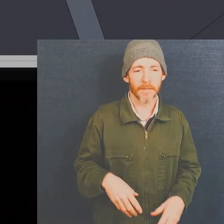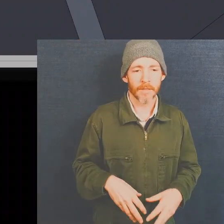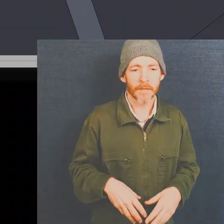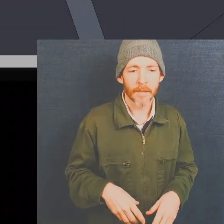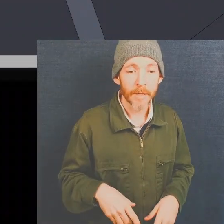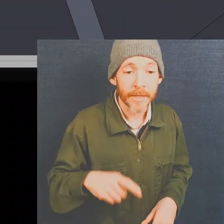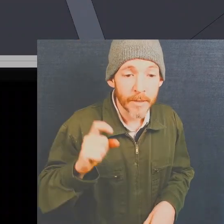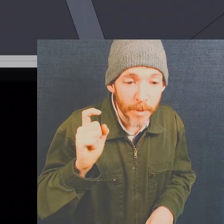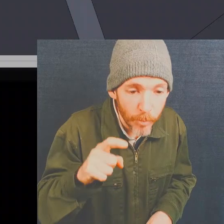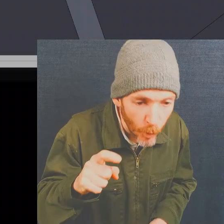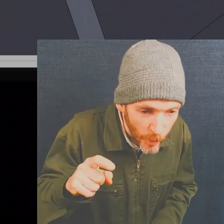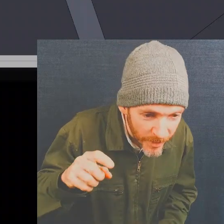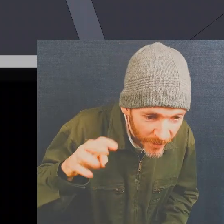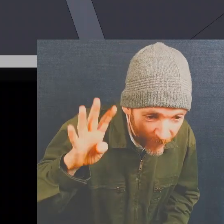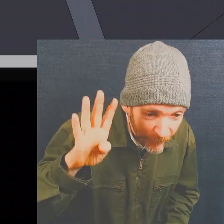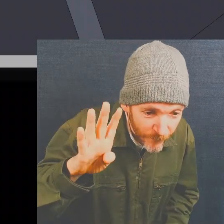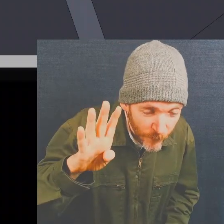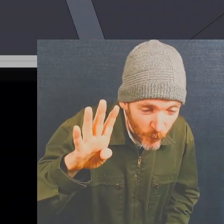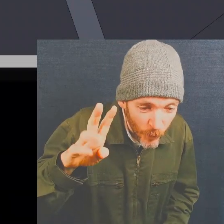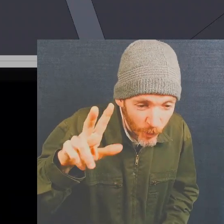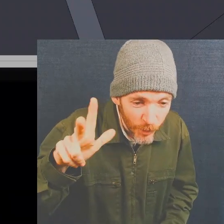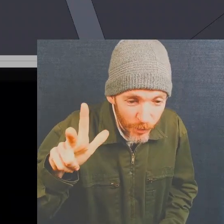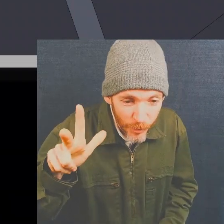7/16. It needs to be